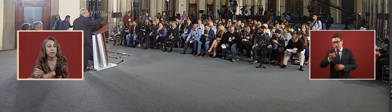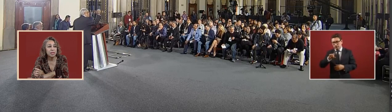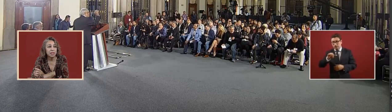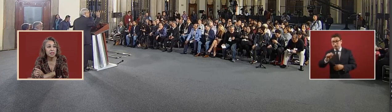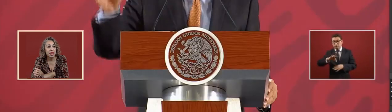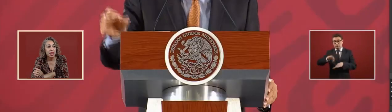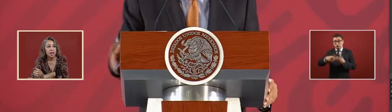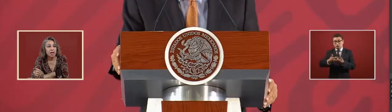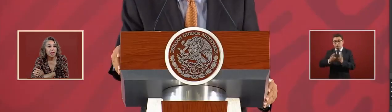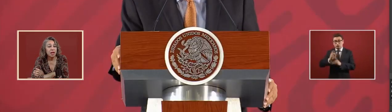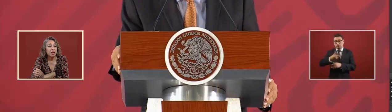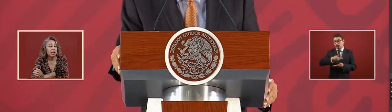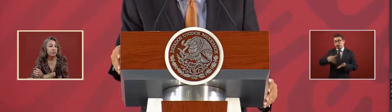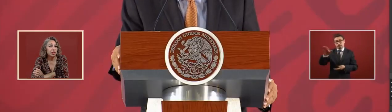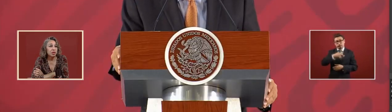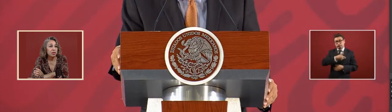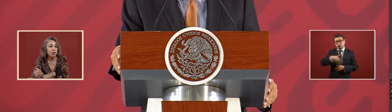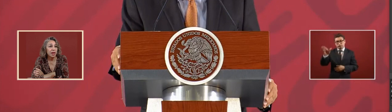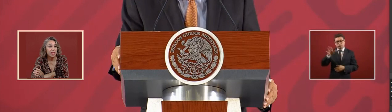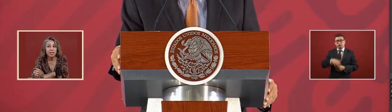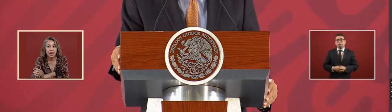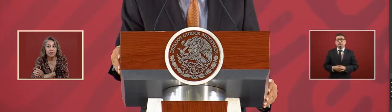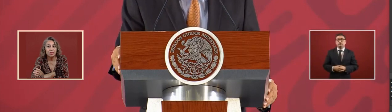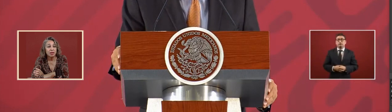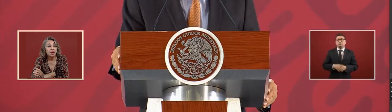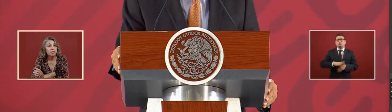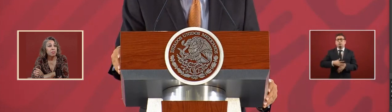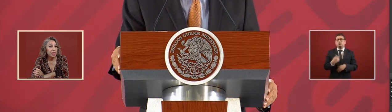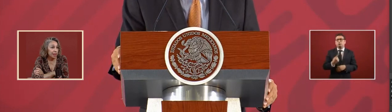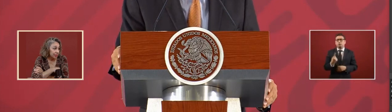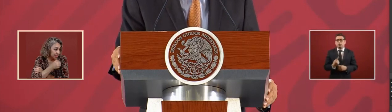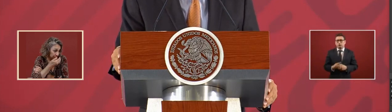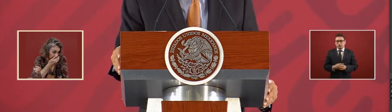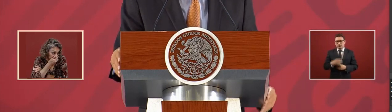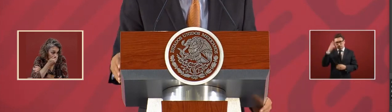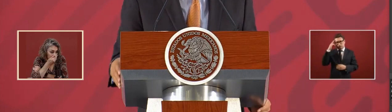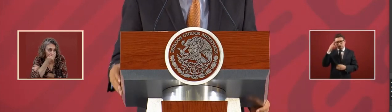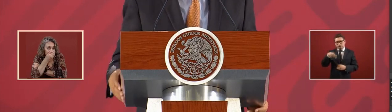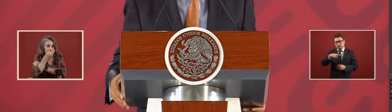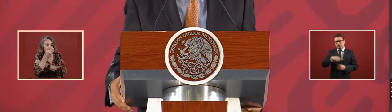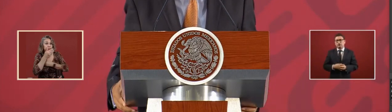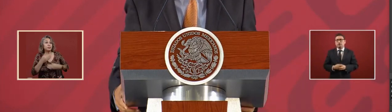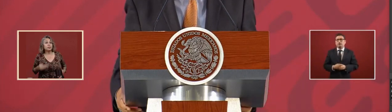the presidency. And I'll have to go to exile. Porque because Porfirio,